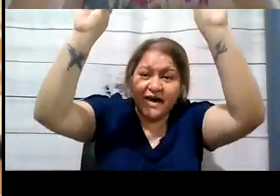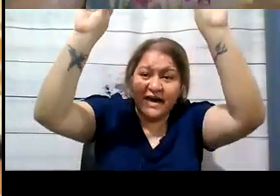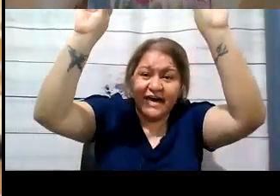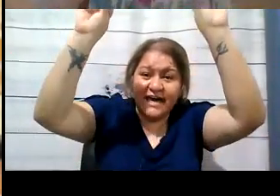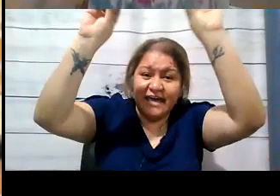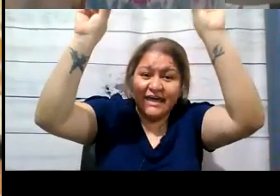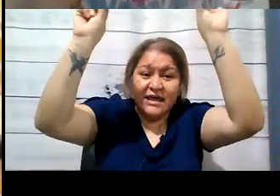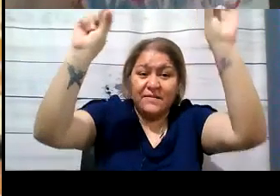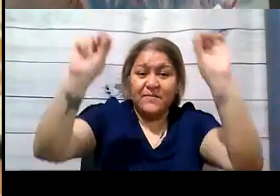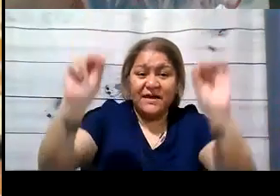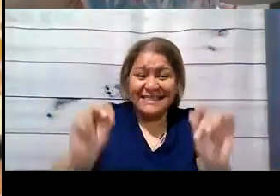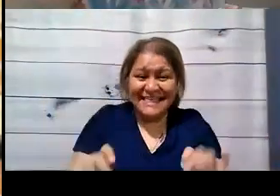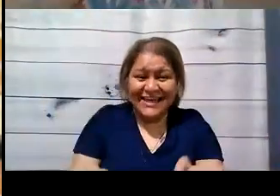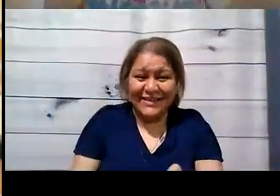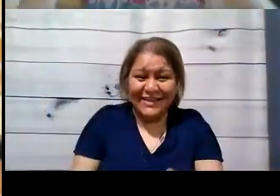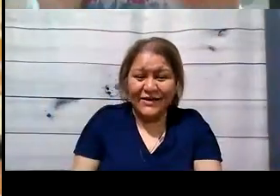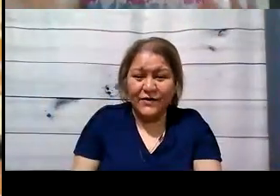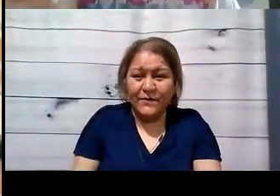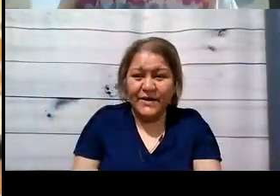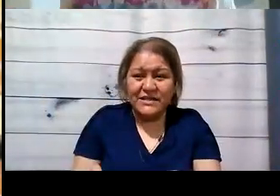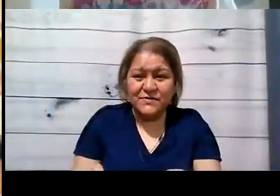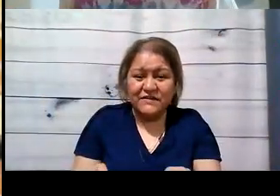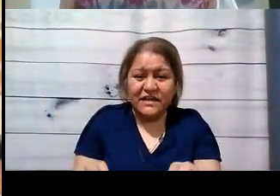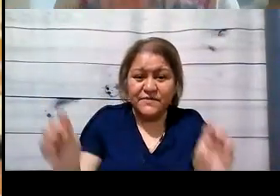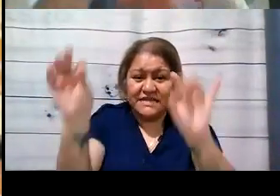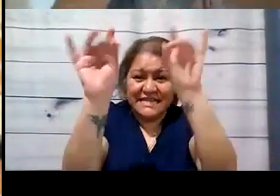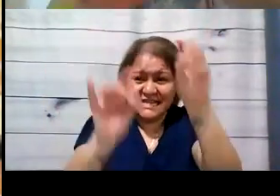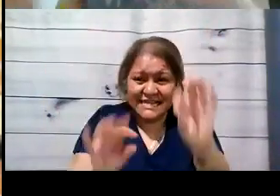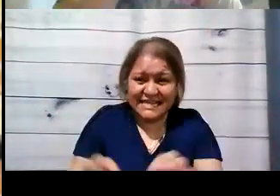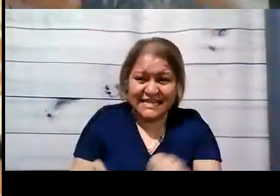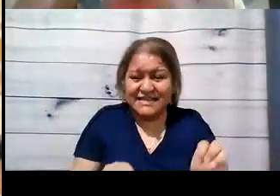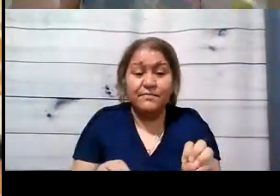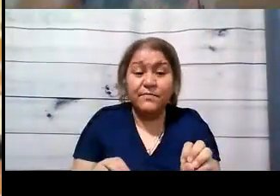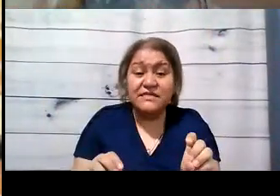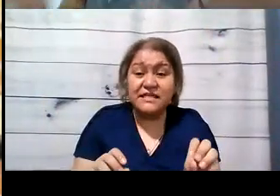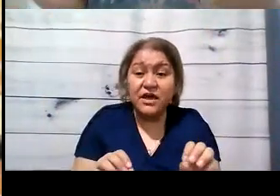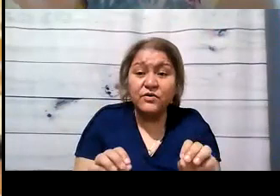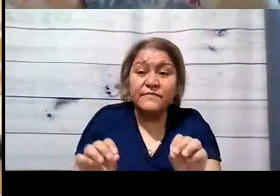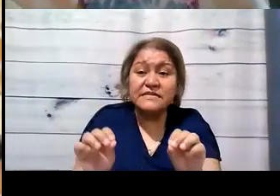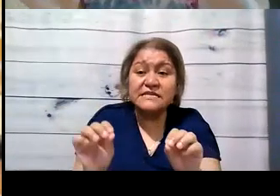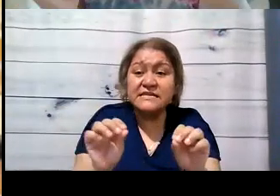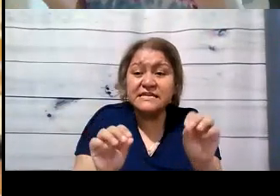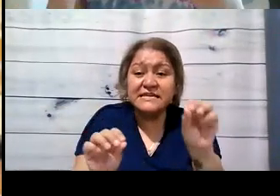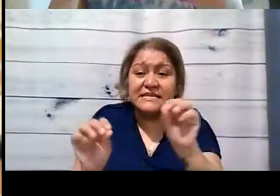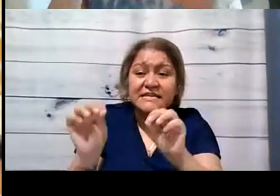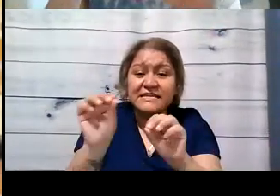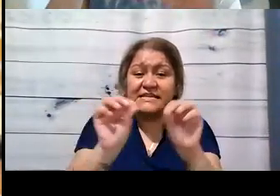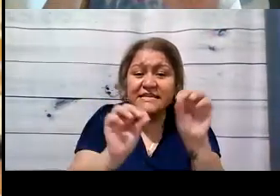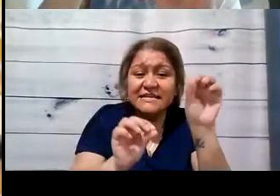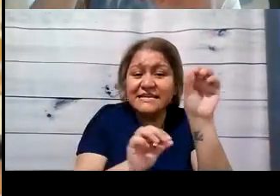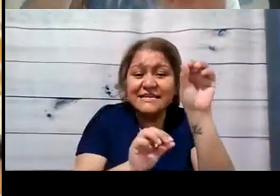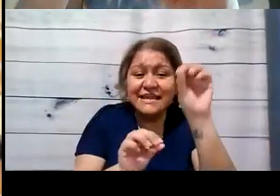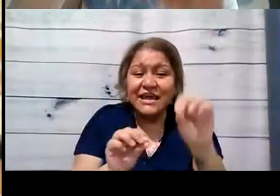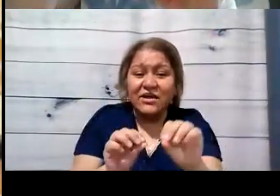up high, buzz down low, buzz really fast, buzz slow,